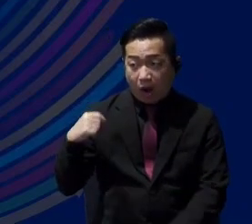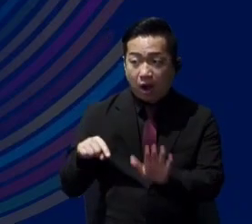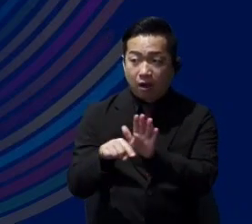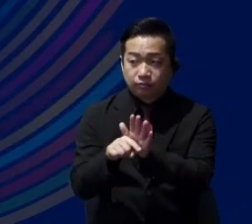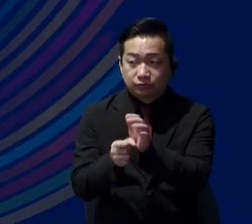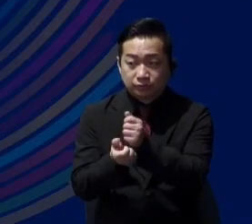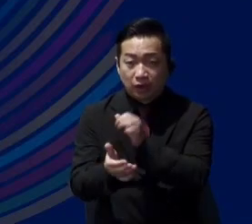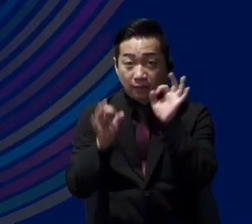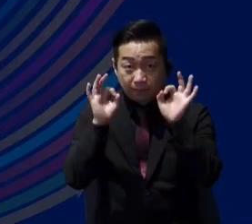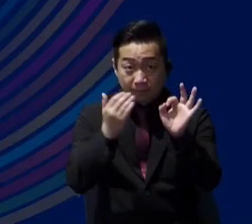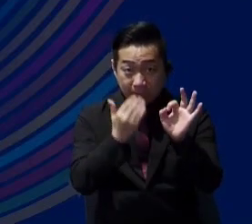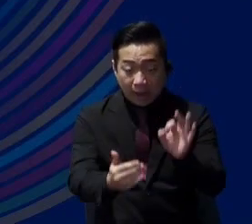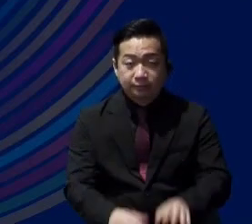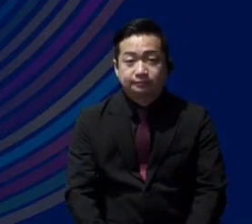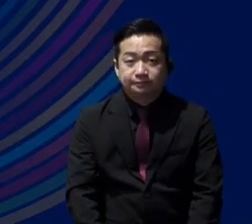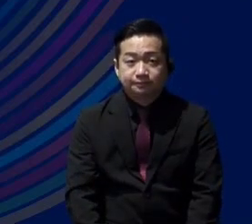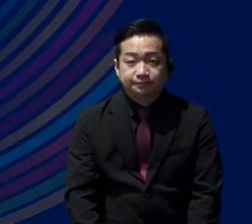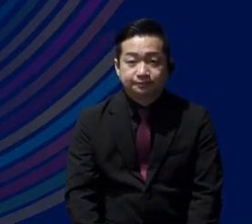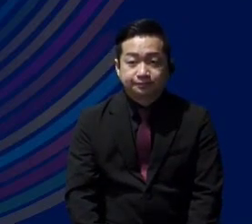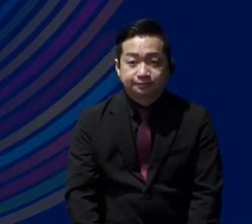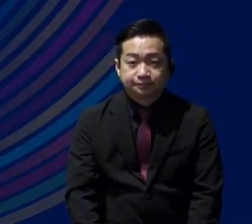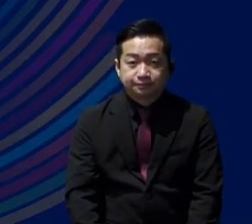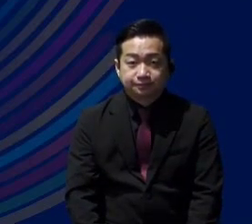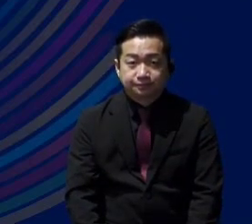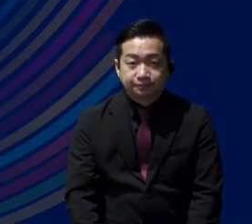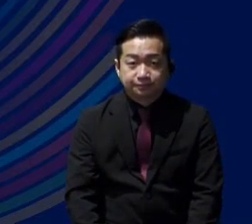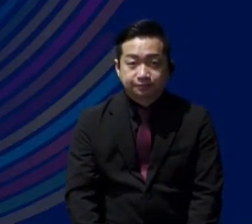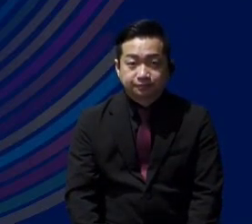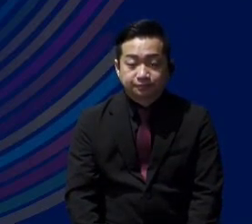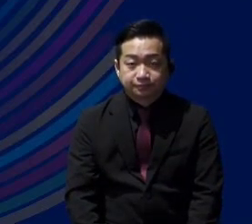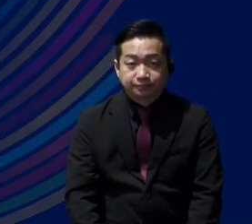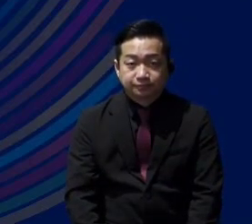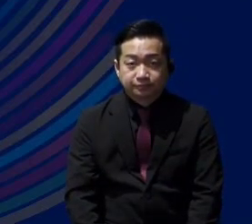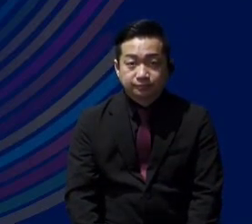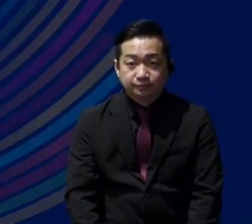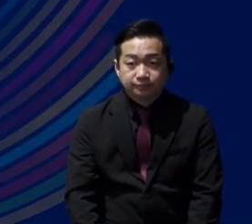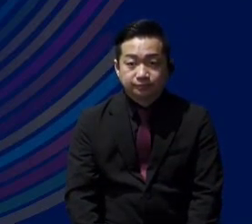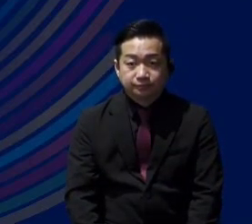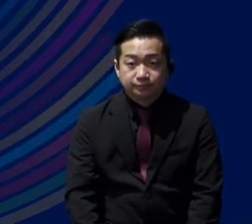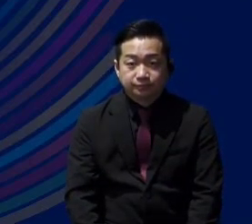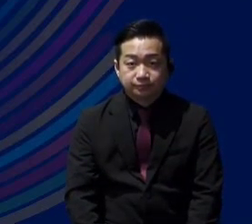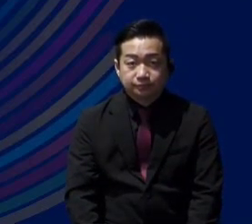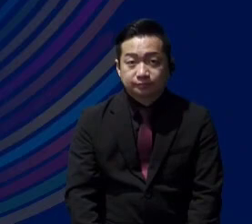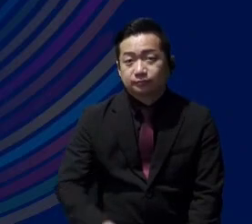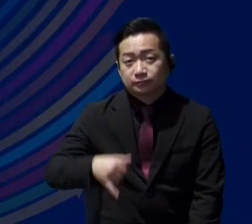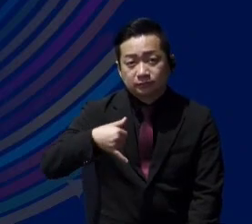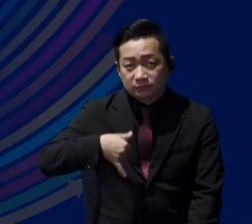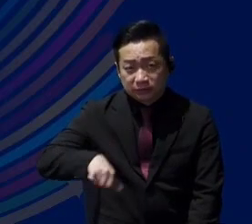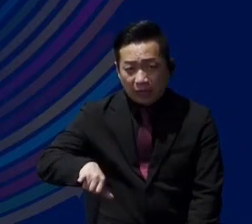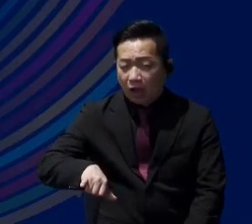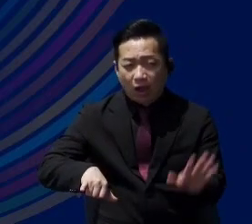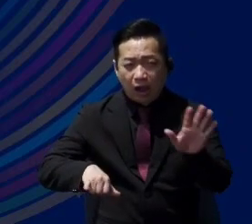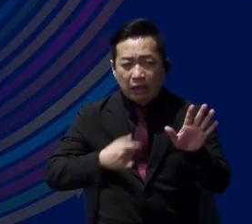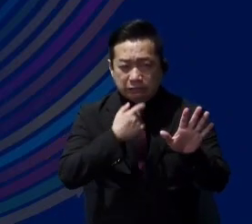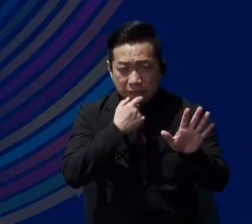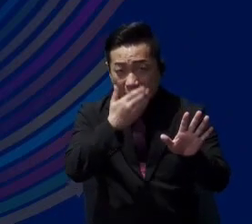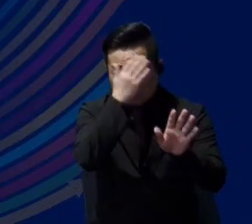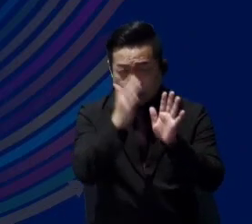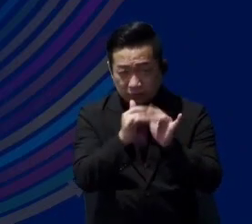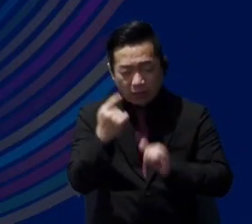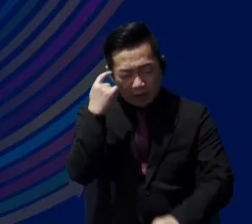saying we don't want to have children, we're depressed, we don't think the world is a good place to live for young